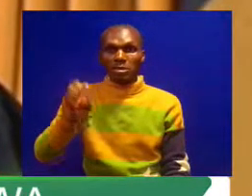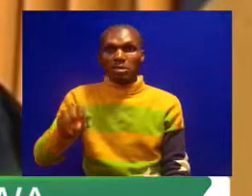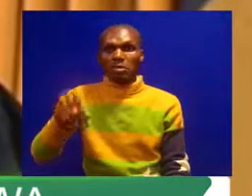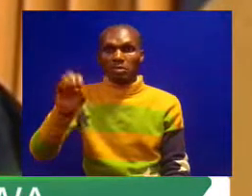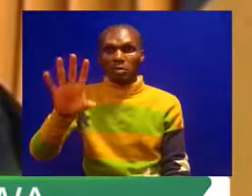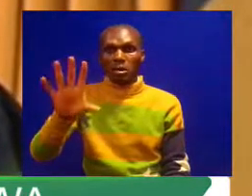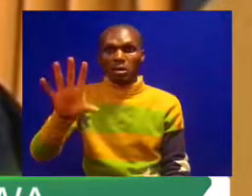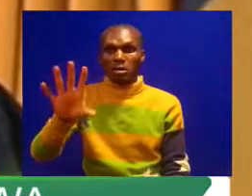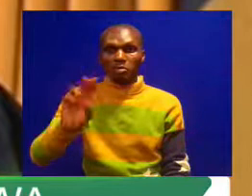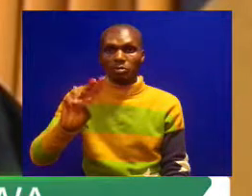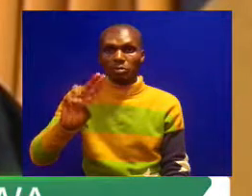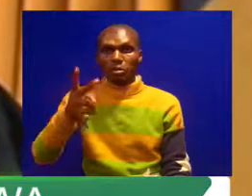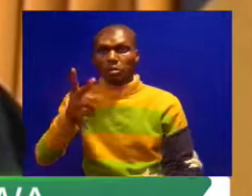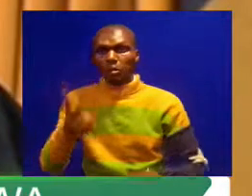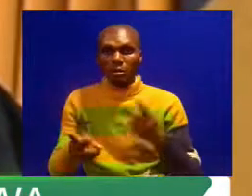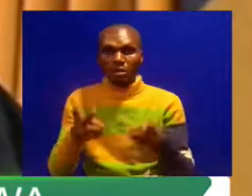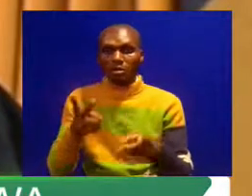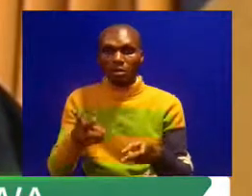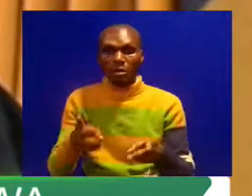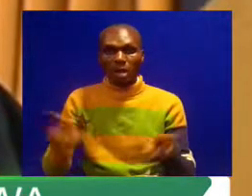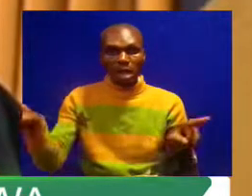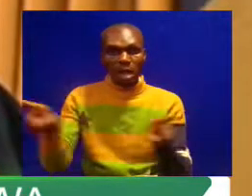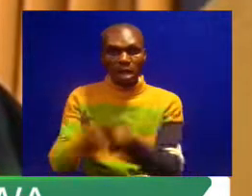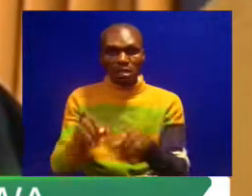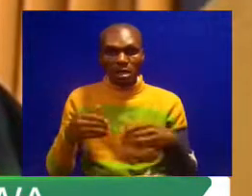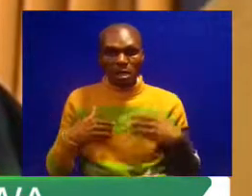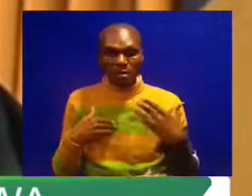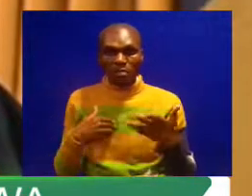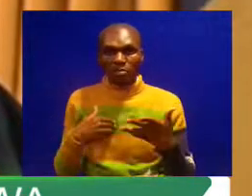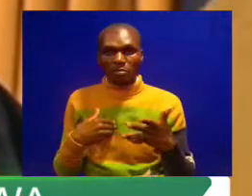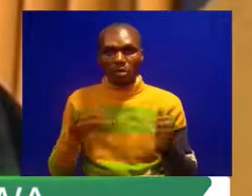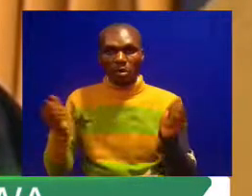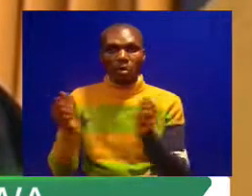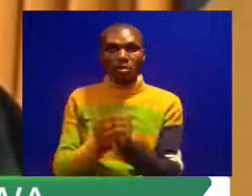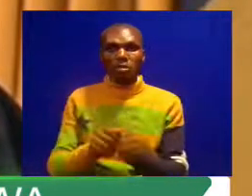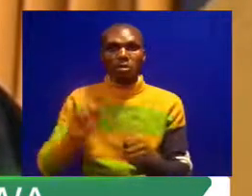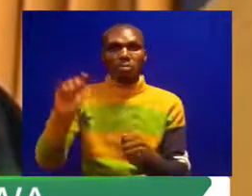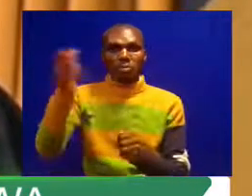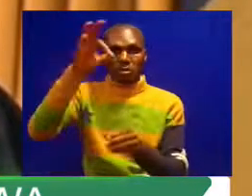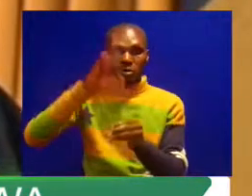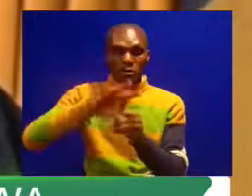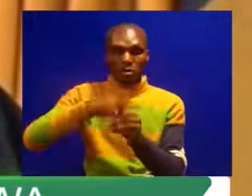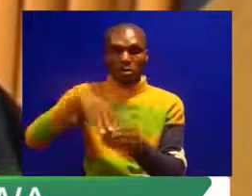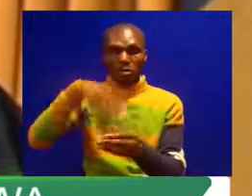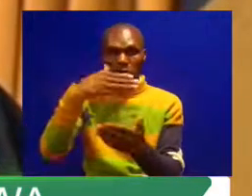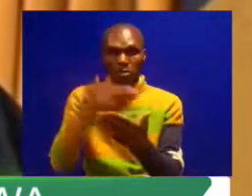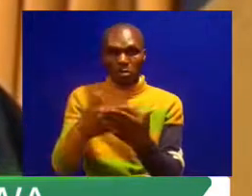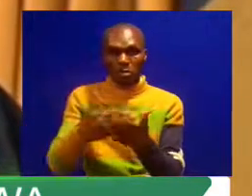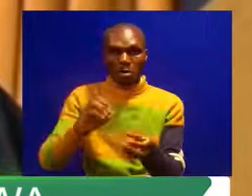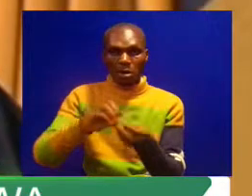E005 of 2022, as consolidated with the presidential election petition numbers